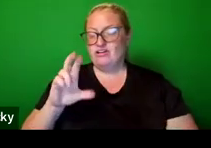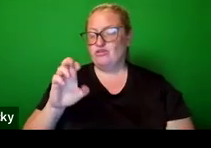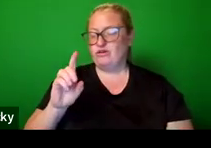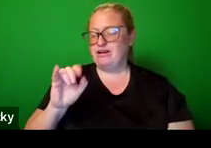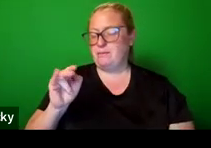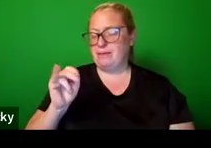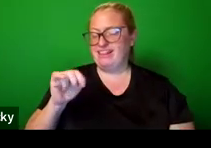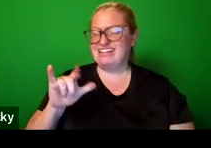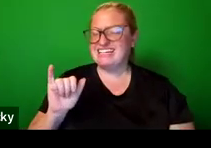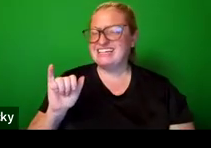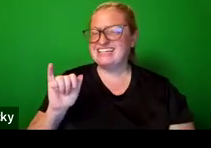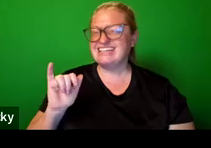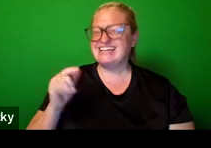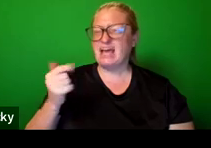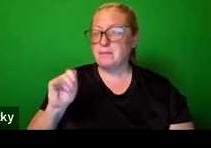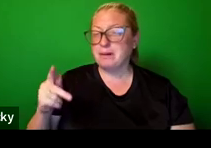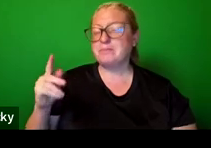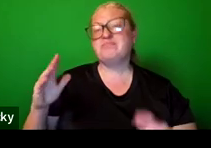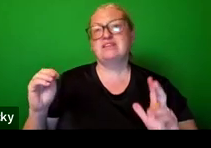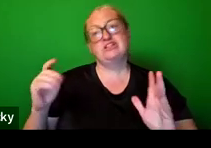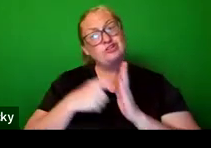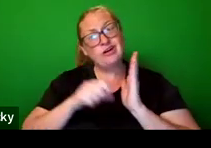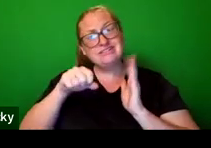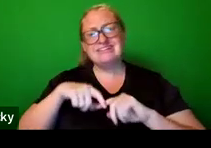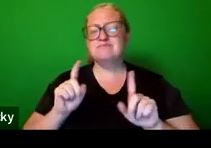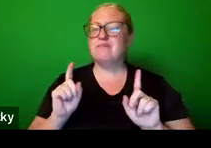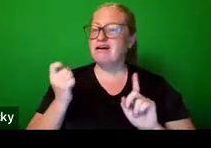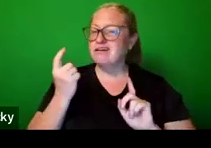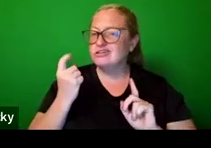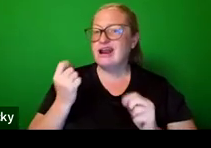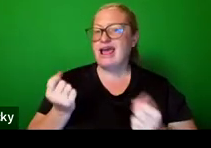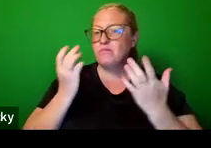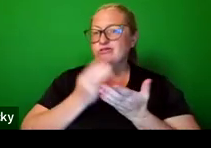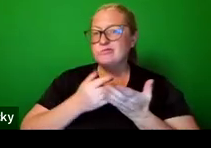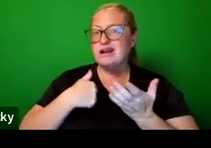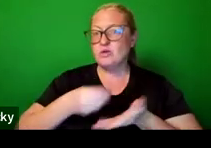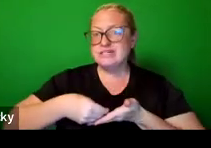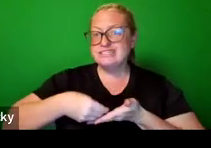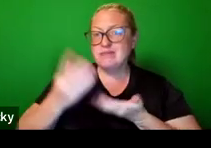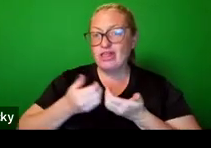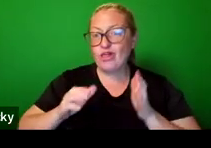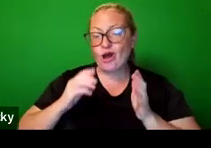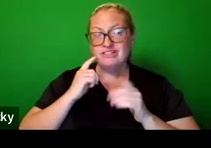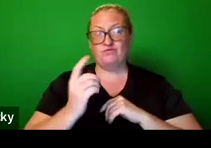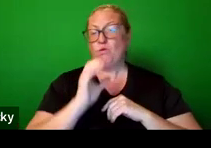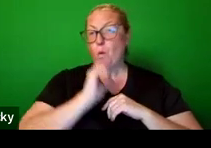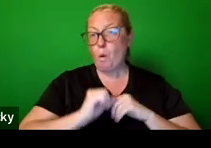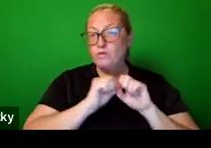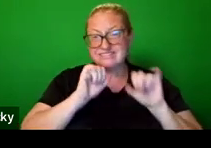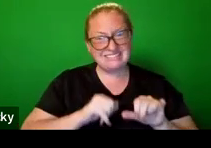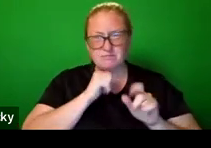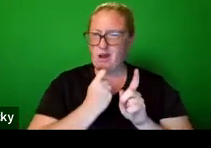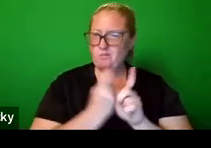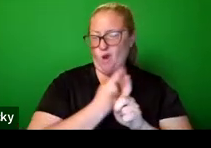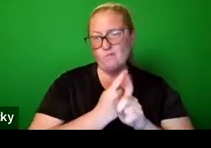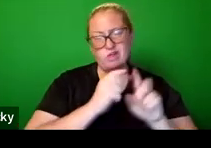there's a cost, of course, but look at how much money we spent and lost on a system that was not properly analyzed, rolled